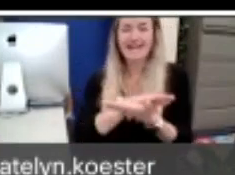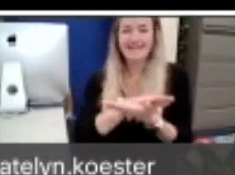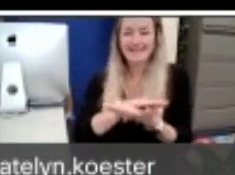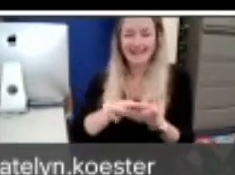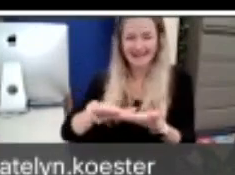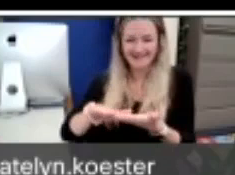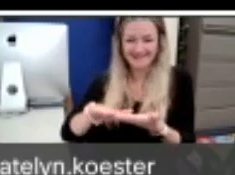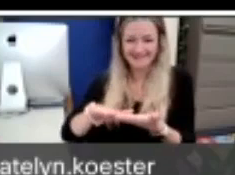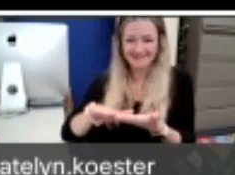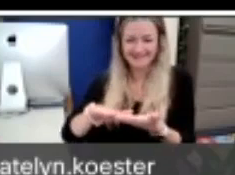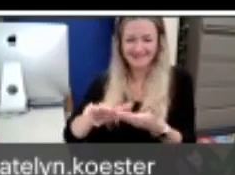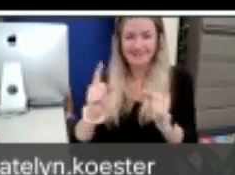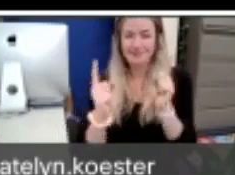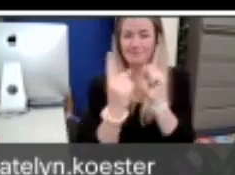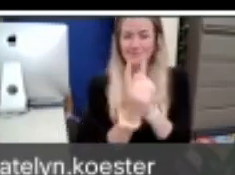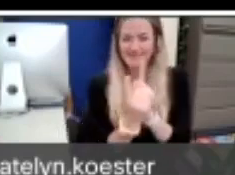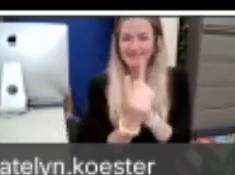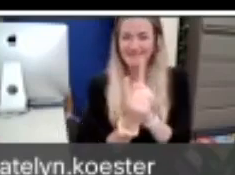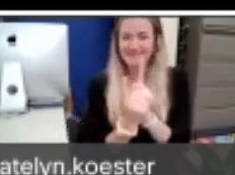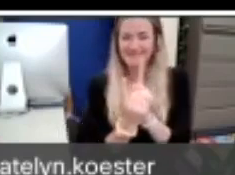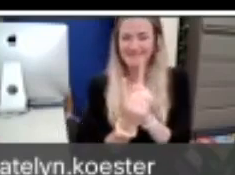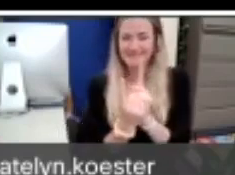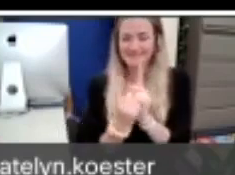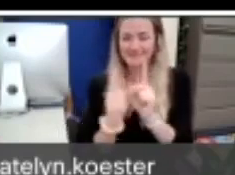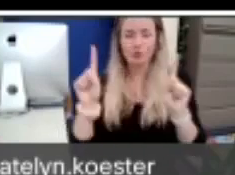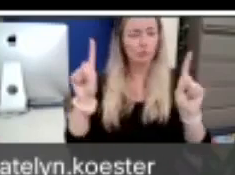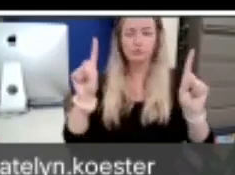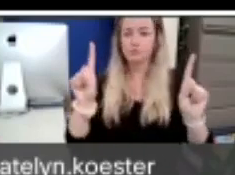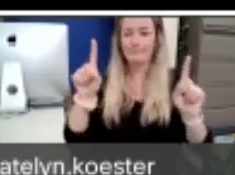Oh, that's a good one. Okay, so this is nice. Meet.